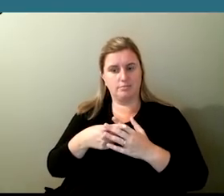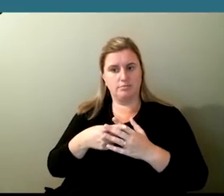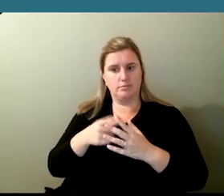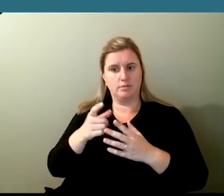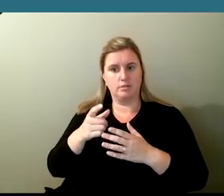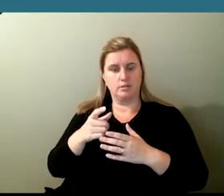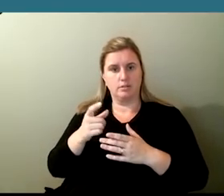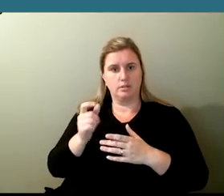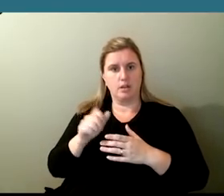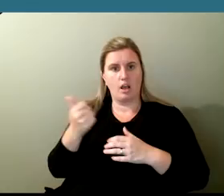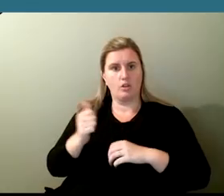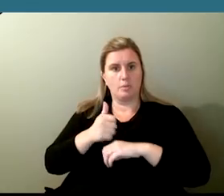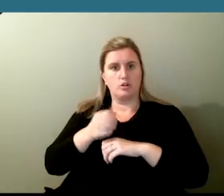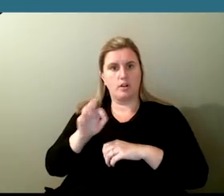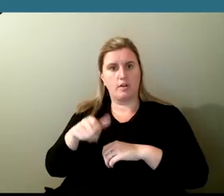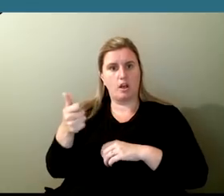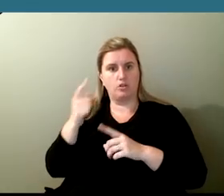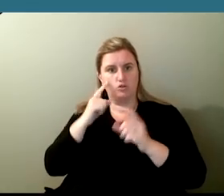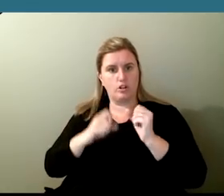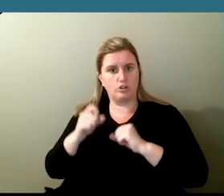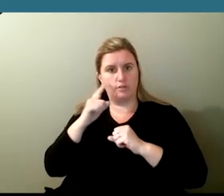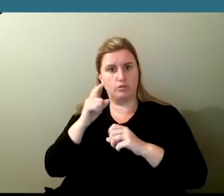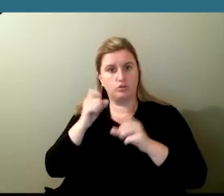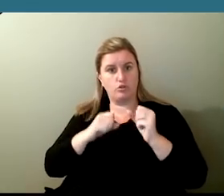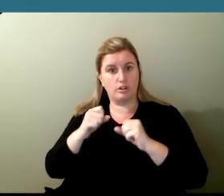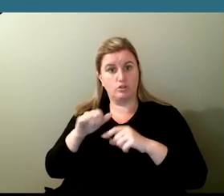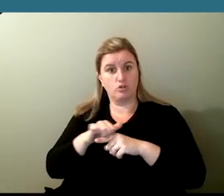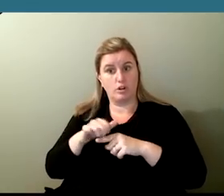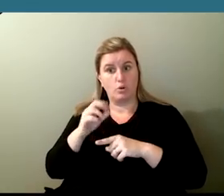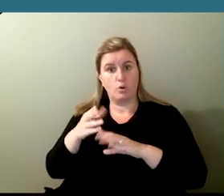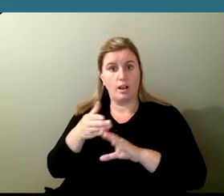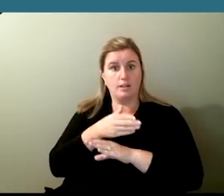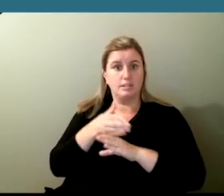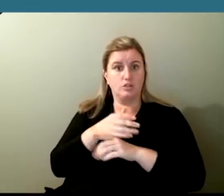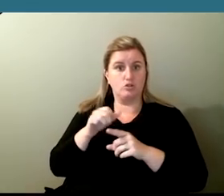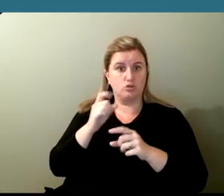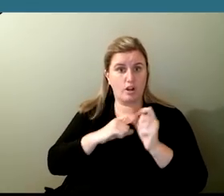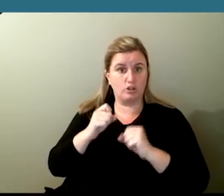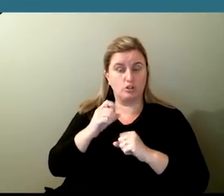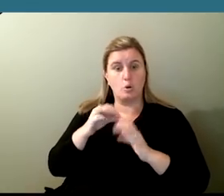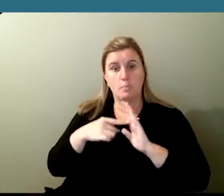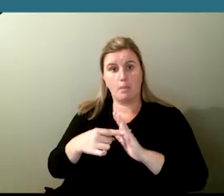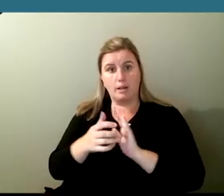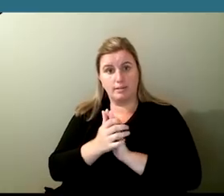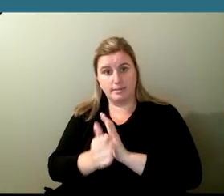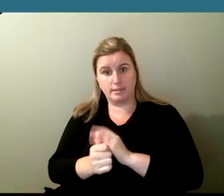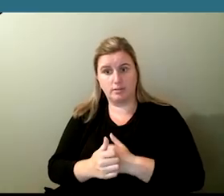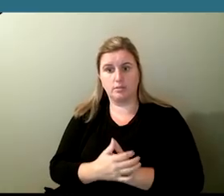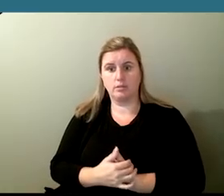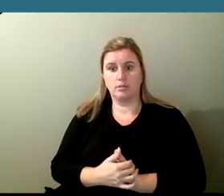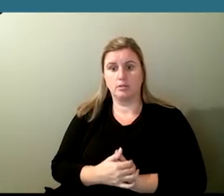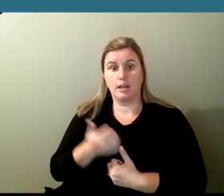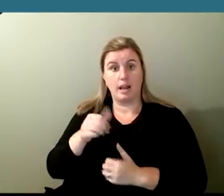other implementation of other strategies or training strategies or the antecedent strategies, perhaps modeling the skill? Is there any